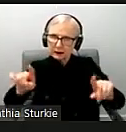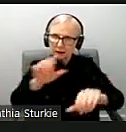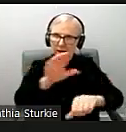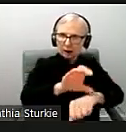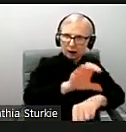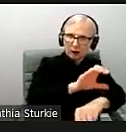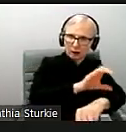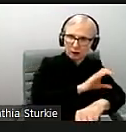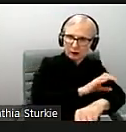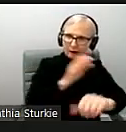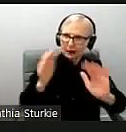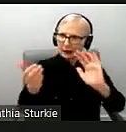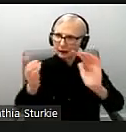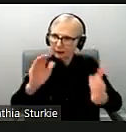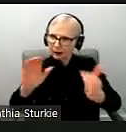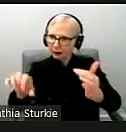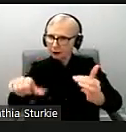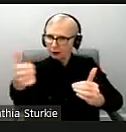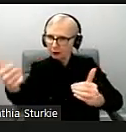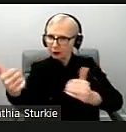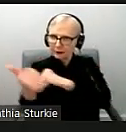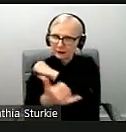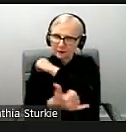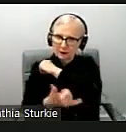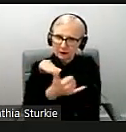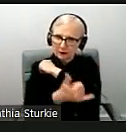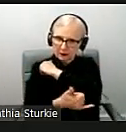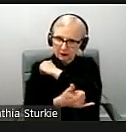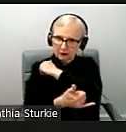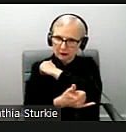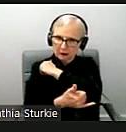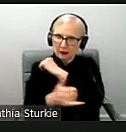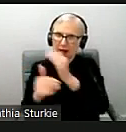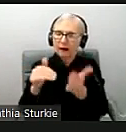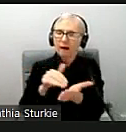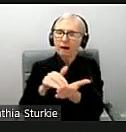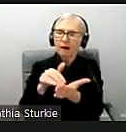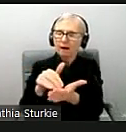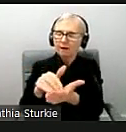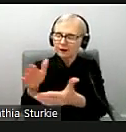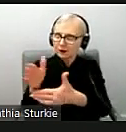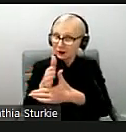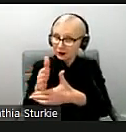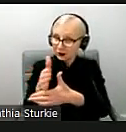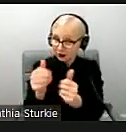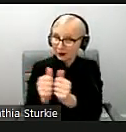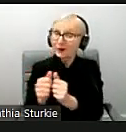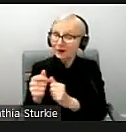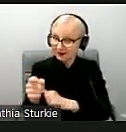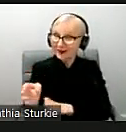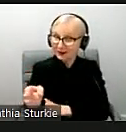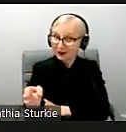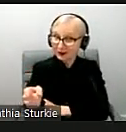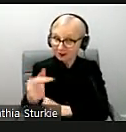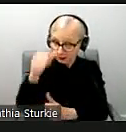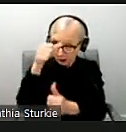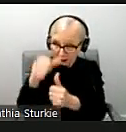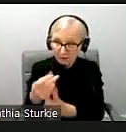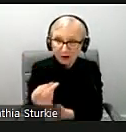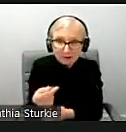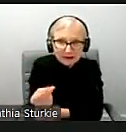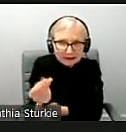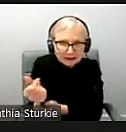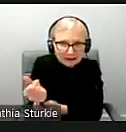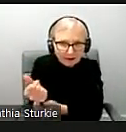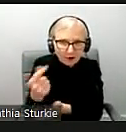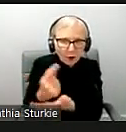right now compared to the rest of the country. This is a figure that I often share with you. And if you recall it from several weeks ago, what you'll recall is